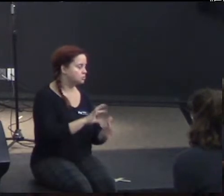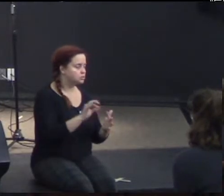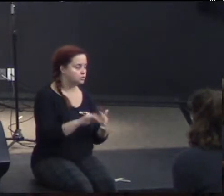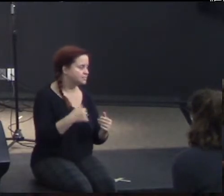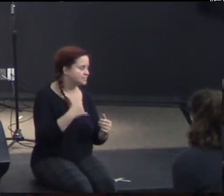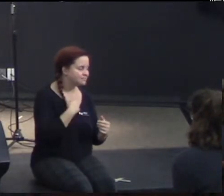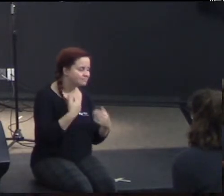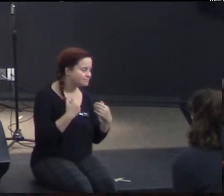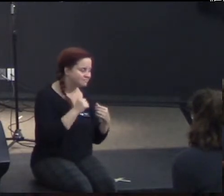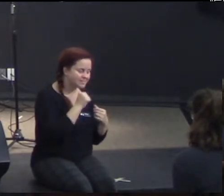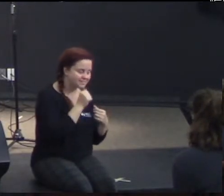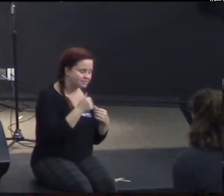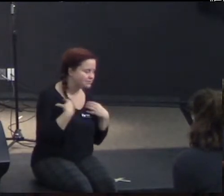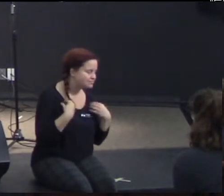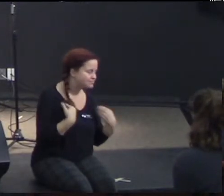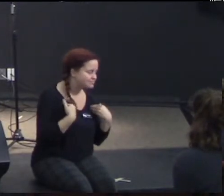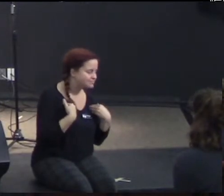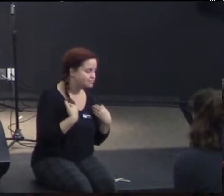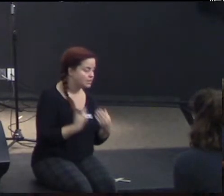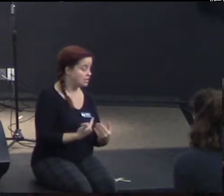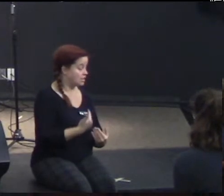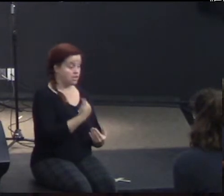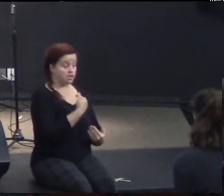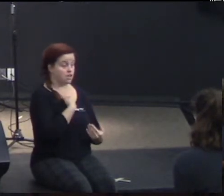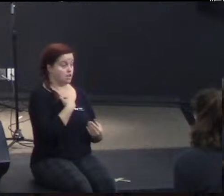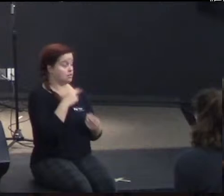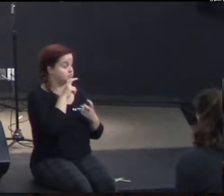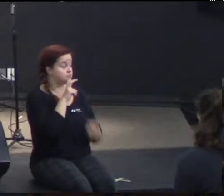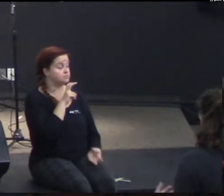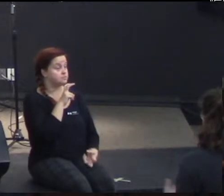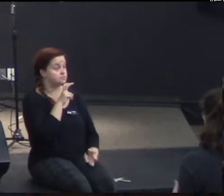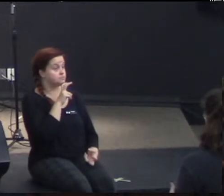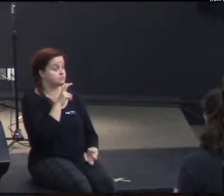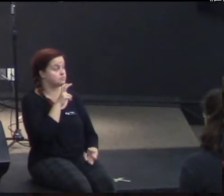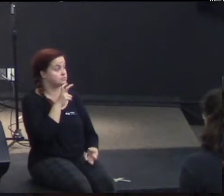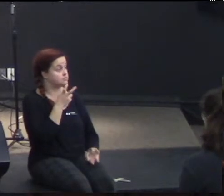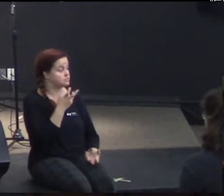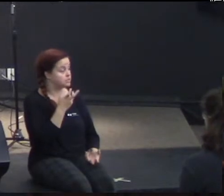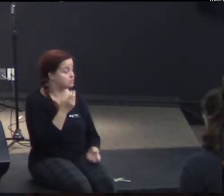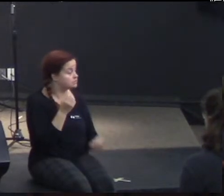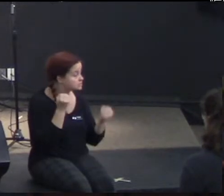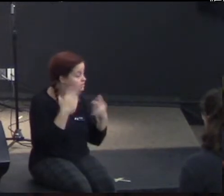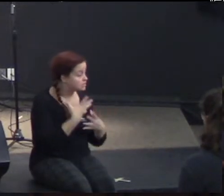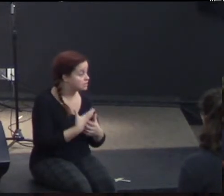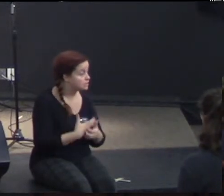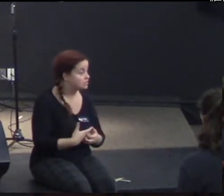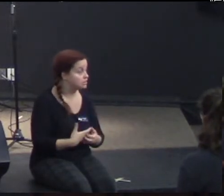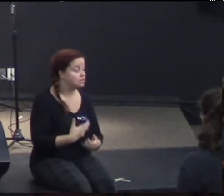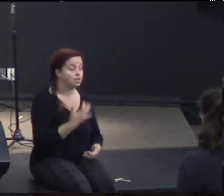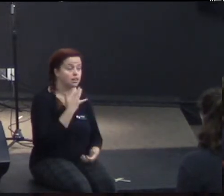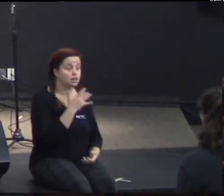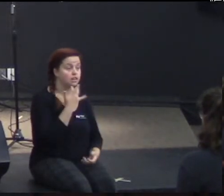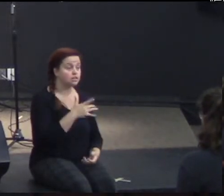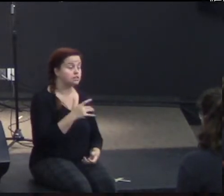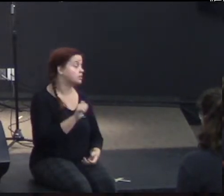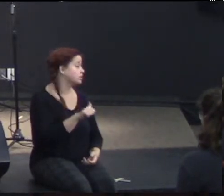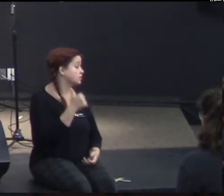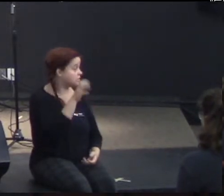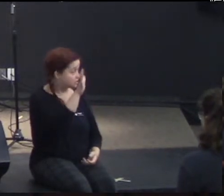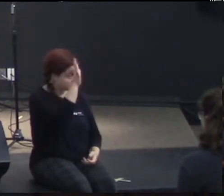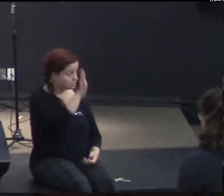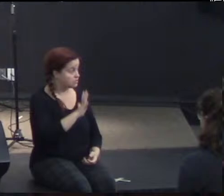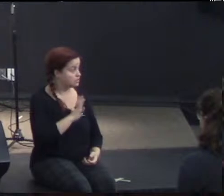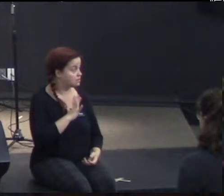And I was shocked. I didn't even know what to say. Luckily, there was a guy running, going